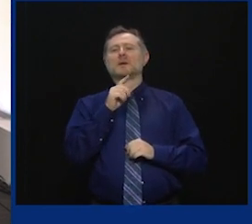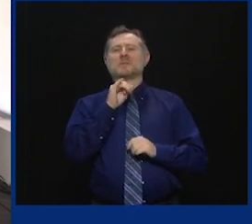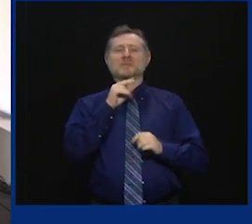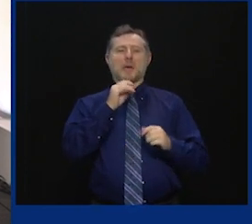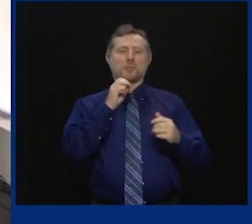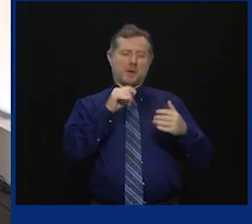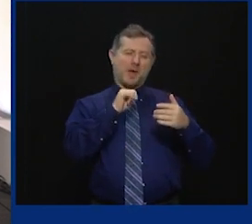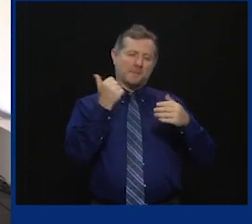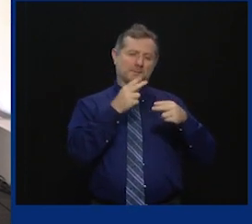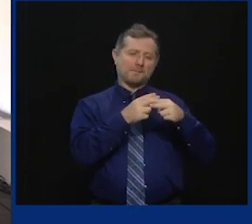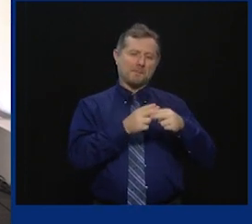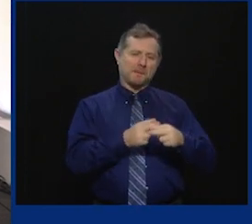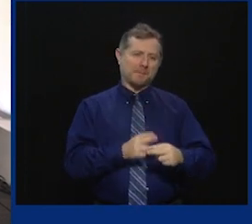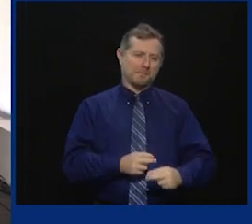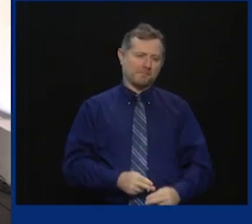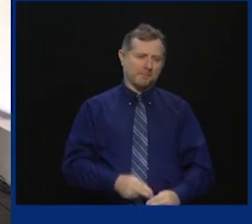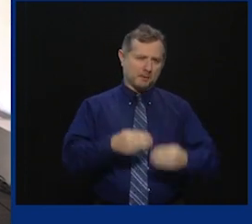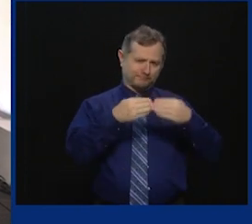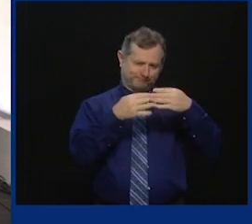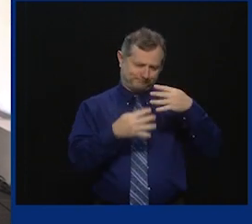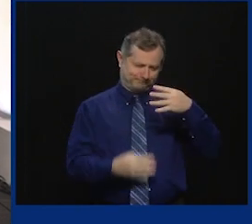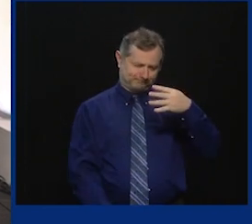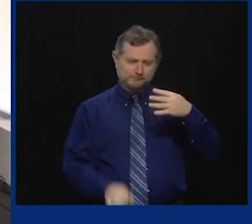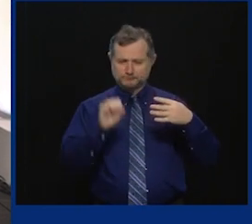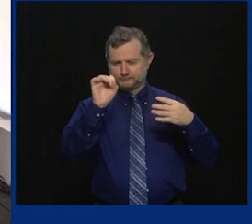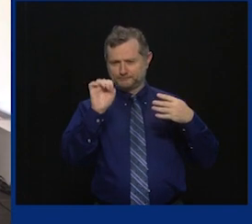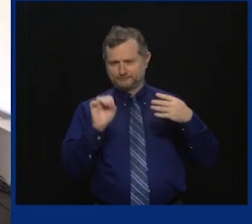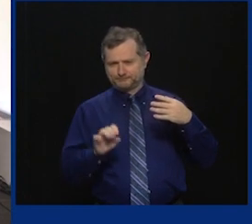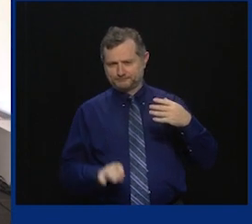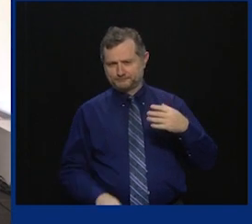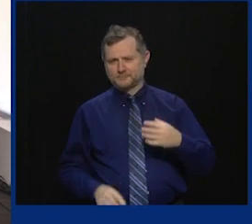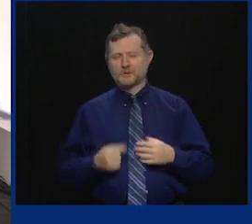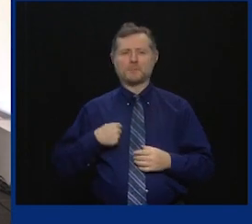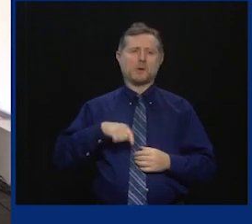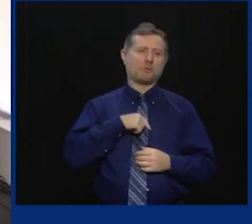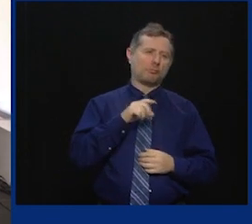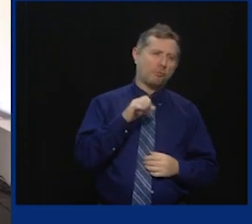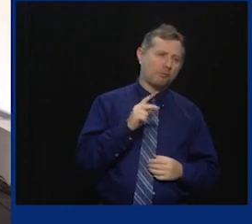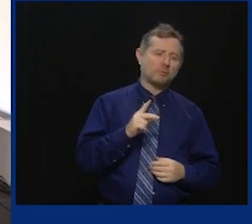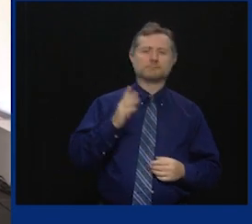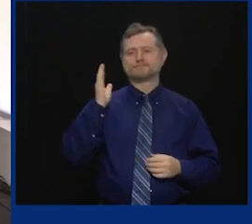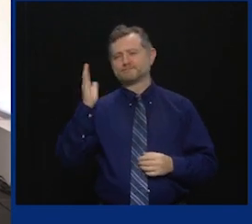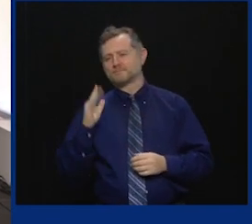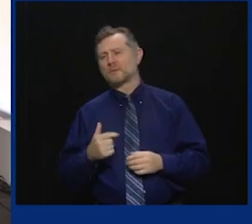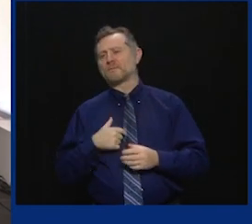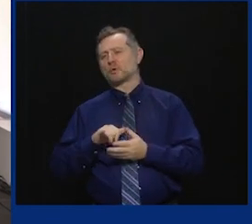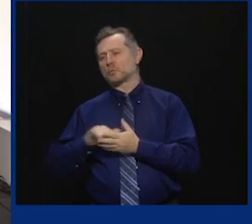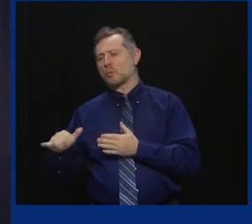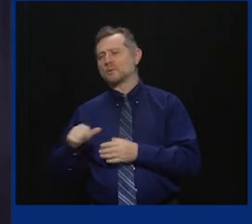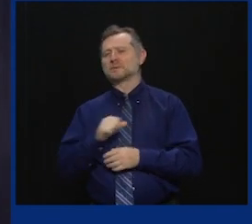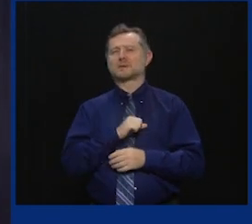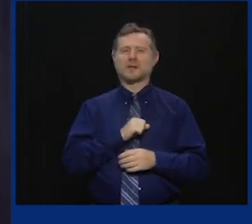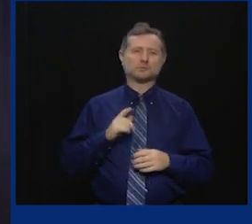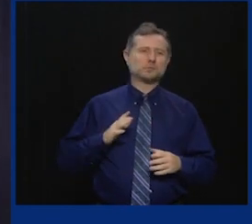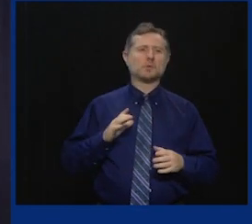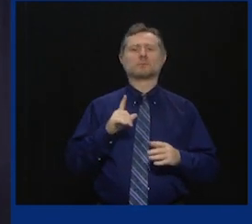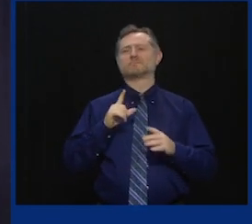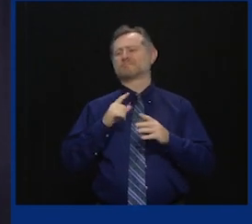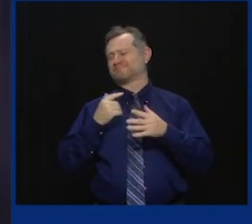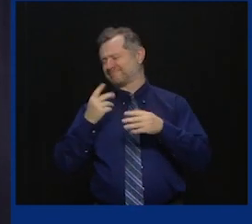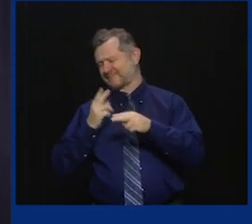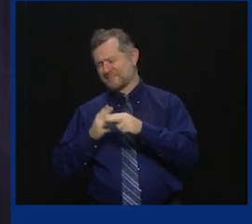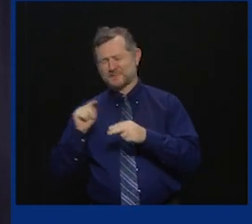NYCLU, NYCLU, and Reverend Peter Cook, Executive Director, New York Council of Churches. Next, I have